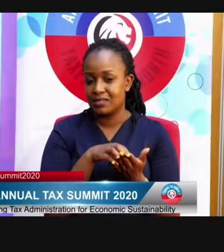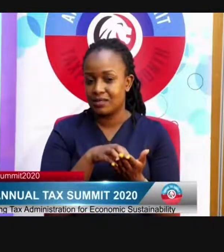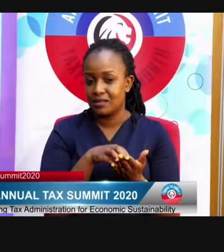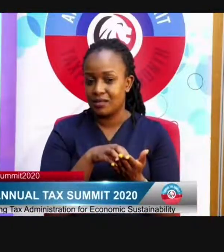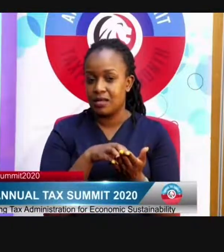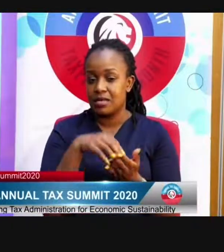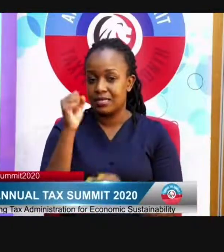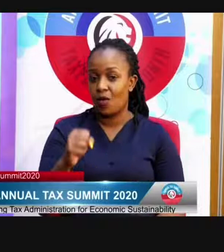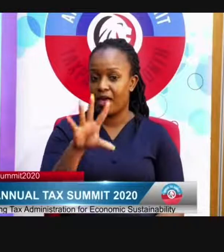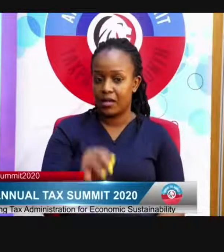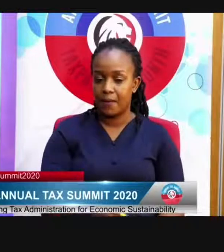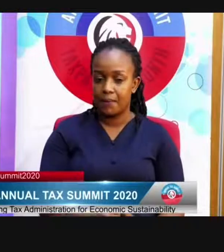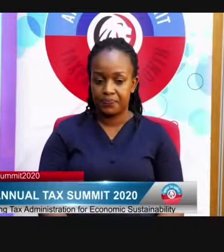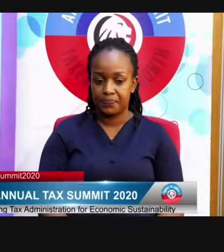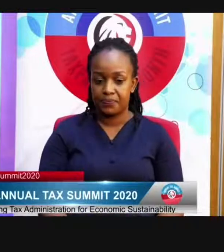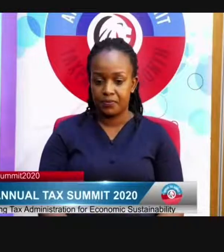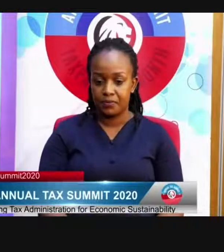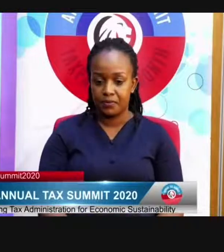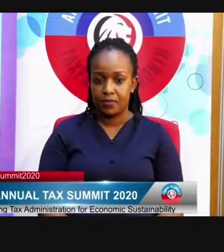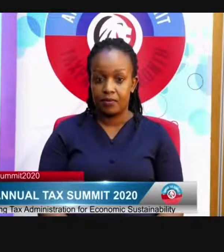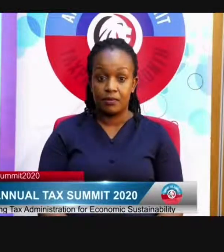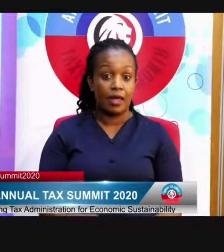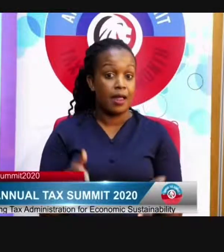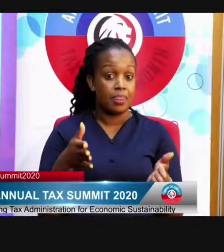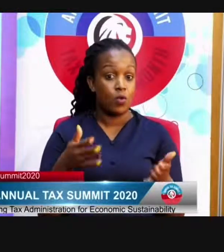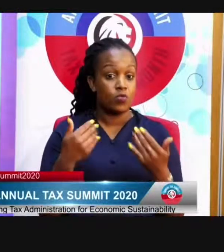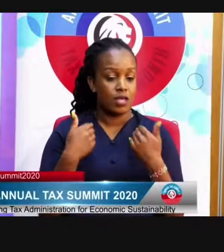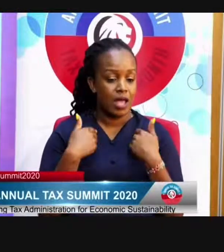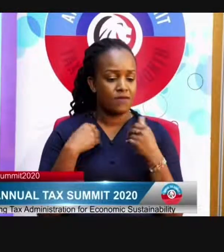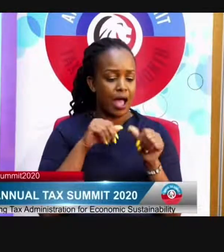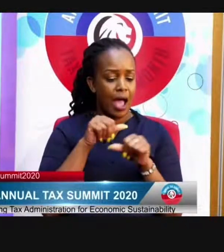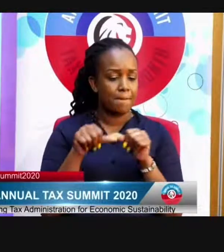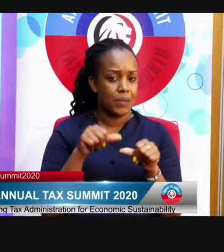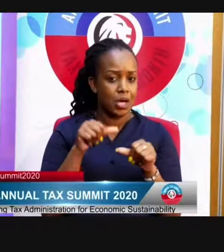We are sitting at about 50,000 currently.